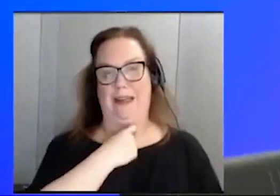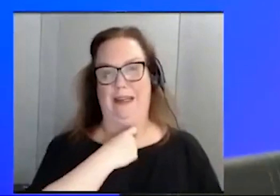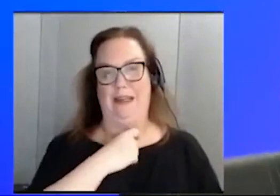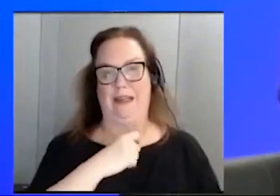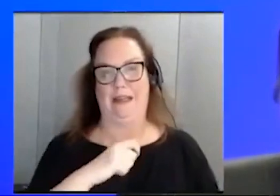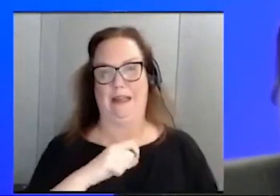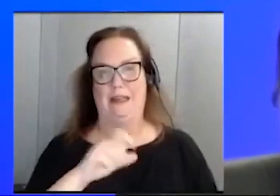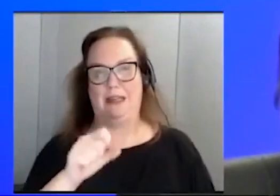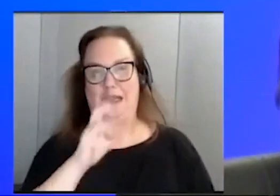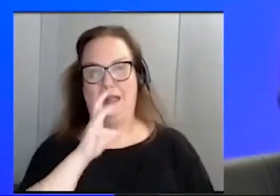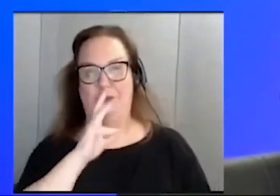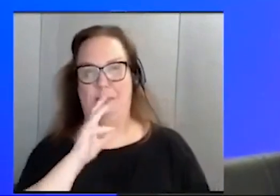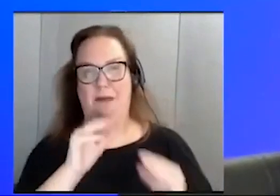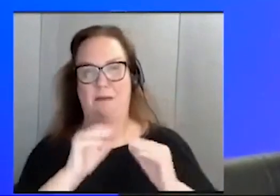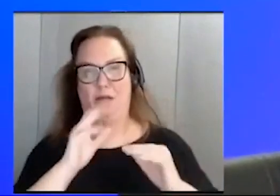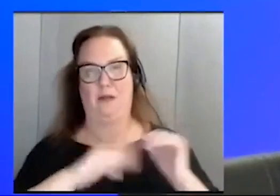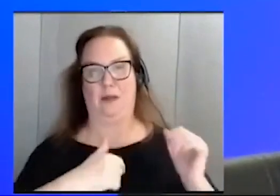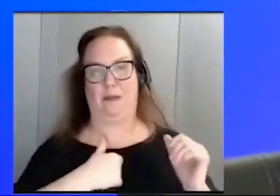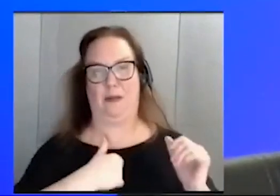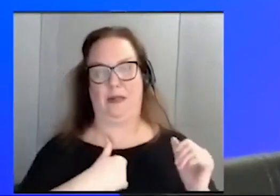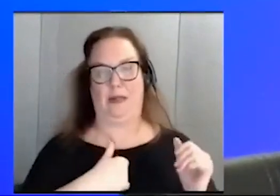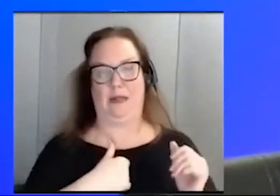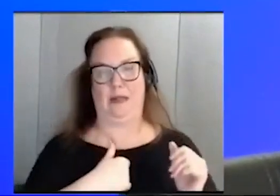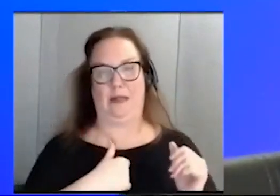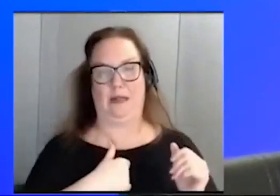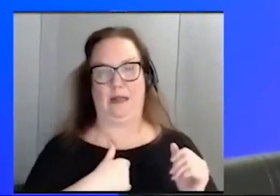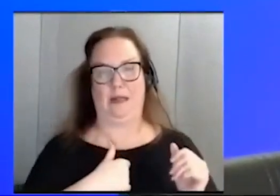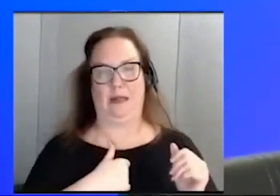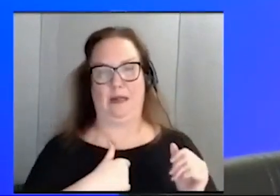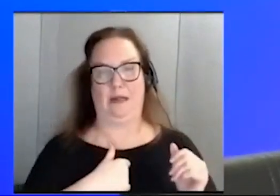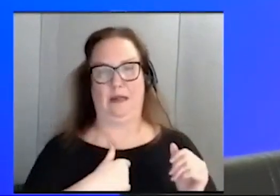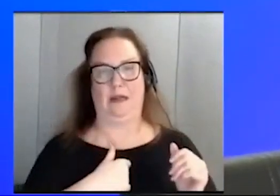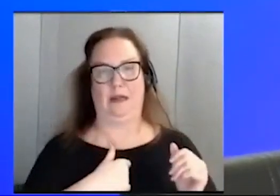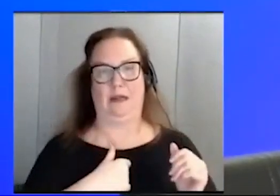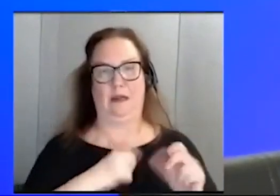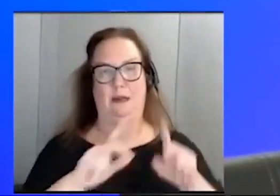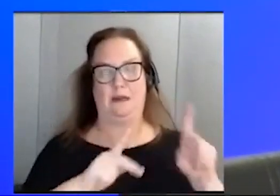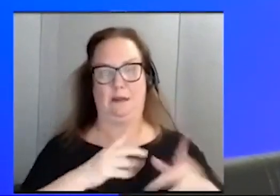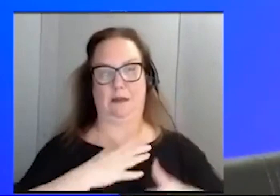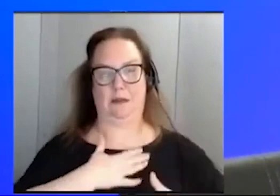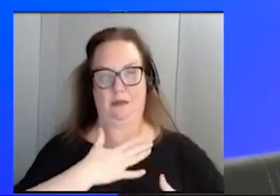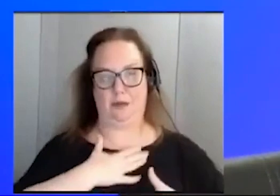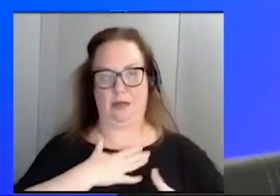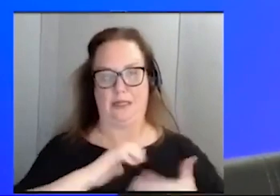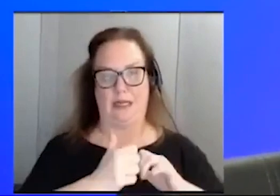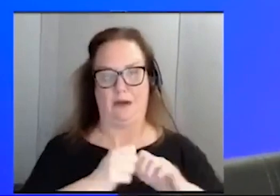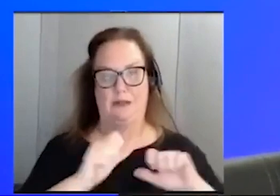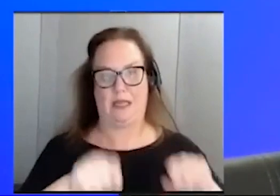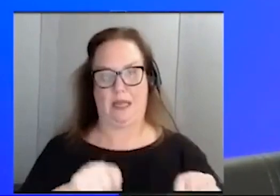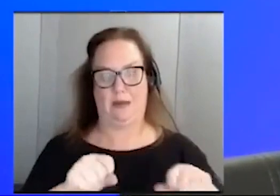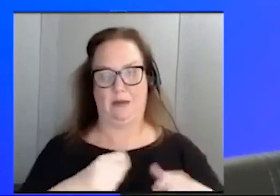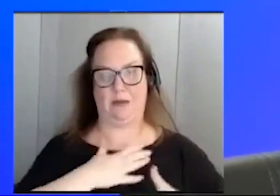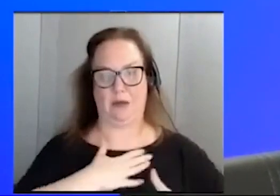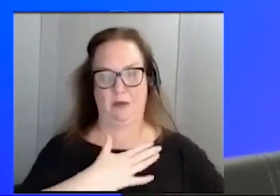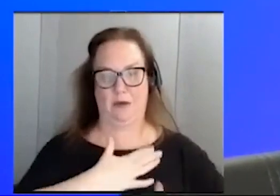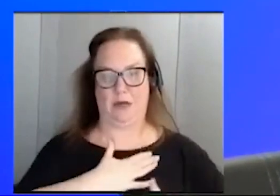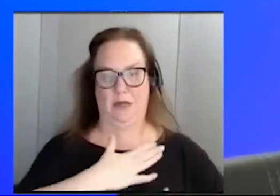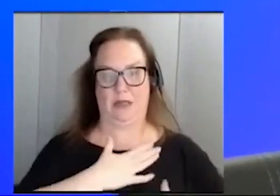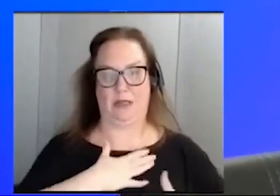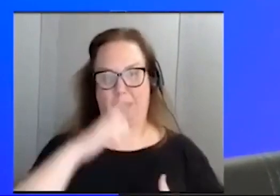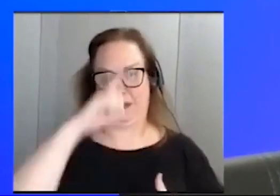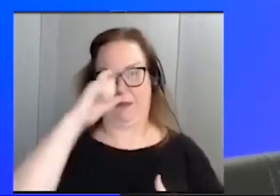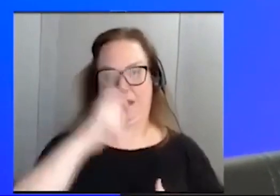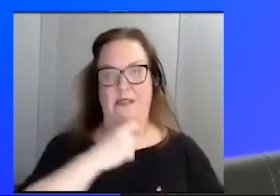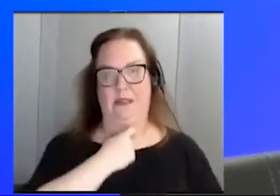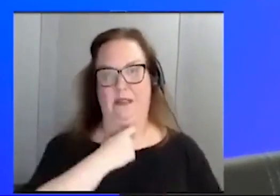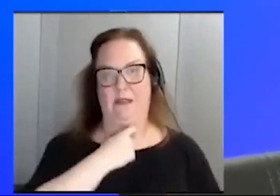to that much more than I can, but it is where people breathe. That is how he is able to breathe because of the trach, and it's a